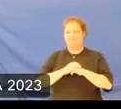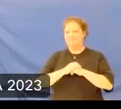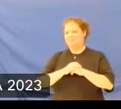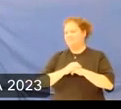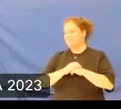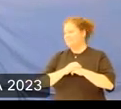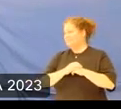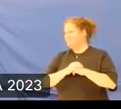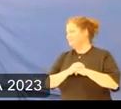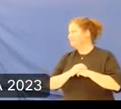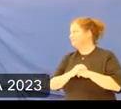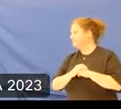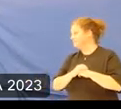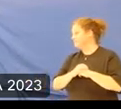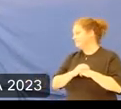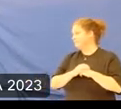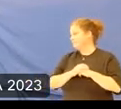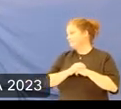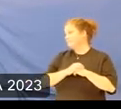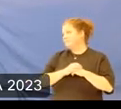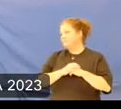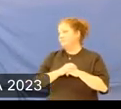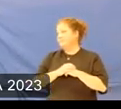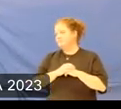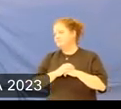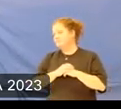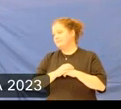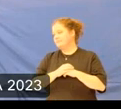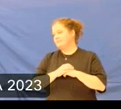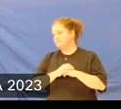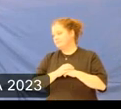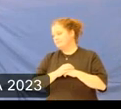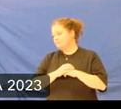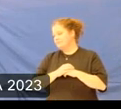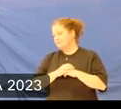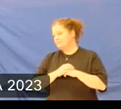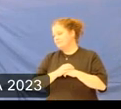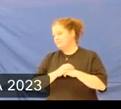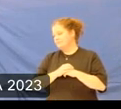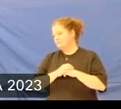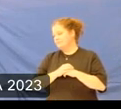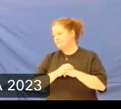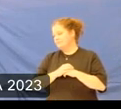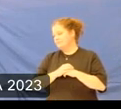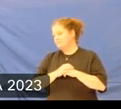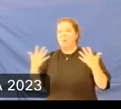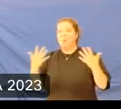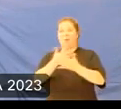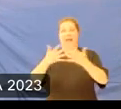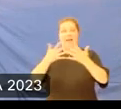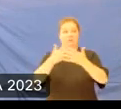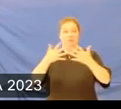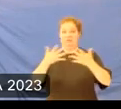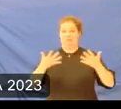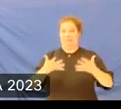relatedly, we know relatively little about the pragmatics of the vast proportion of languages. Actually,